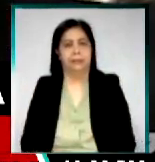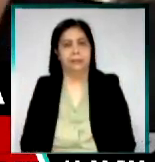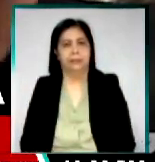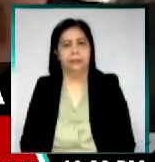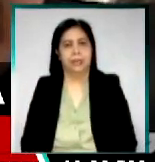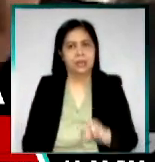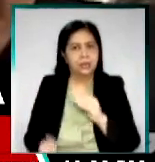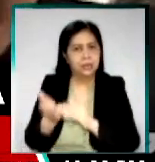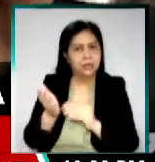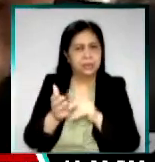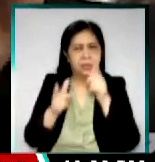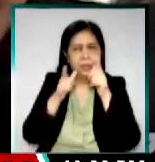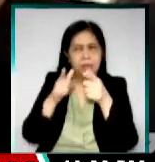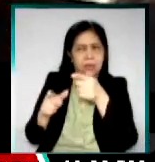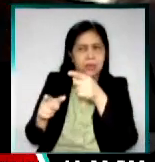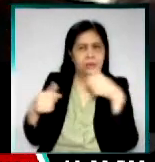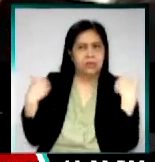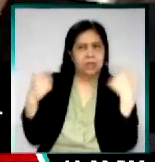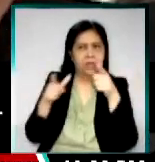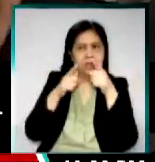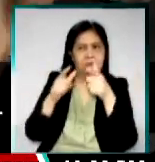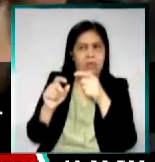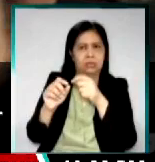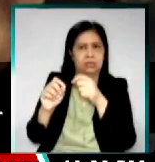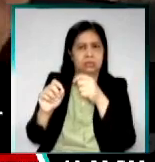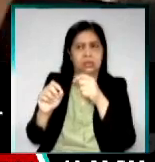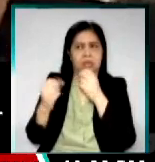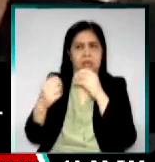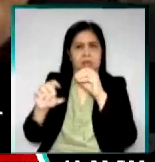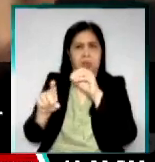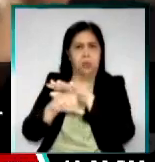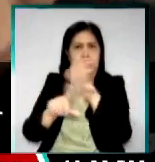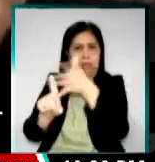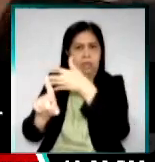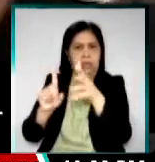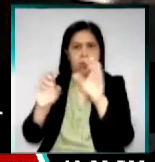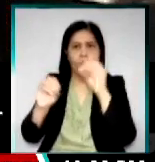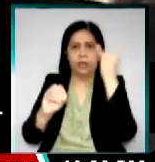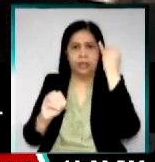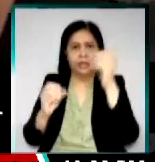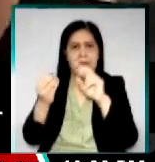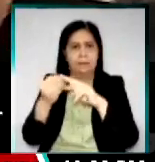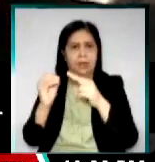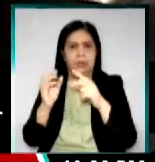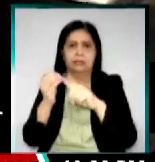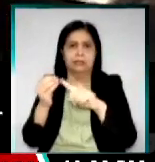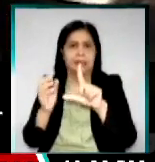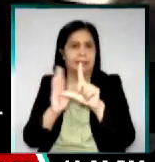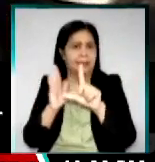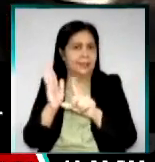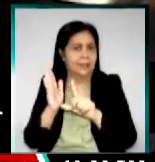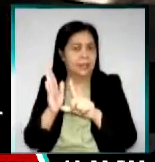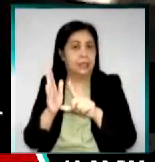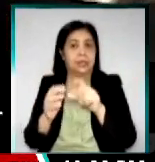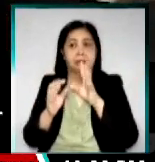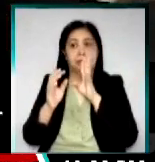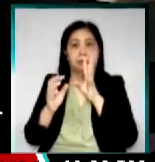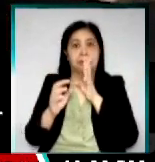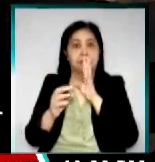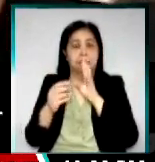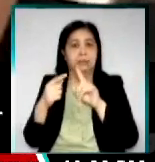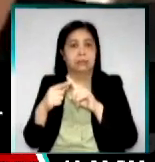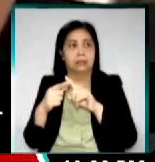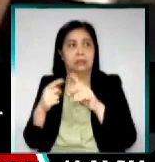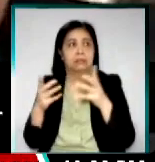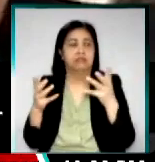though, the minor has been radicalized, has no idea about legalities. The statement